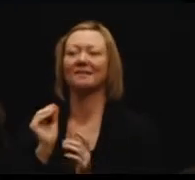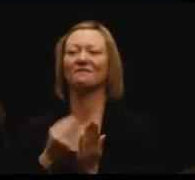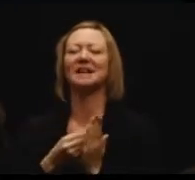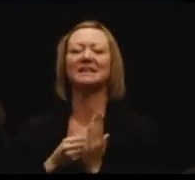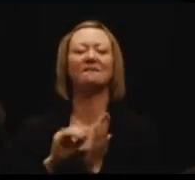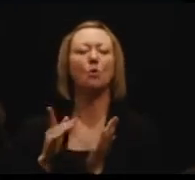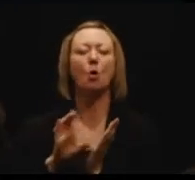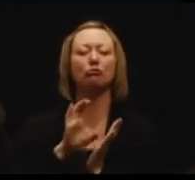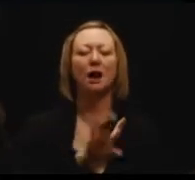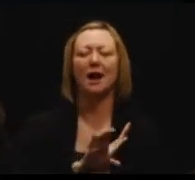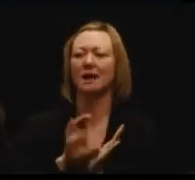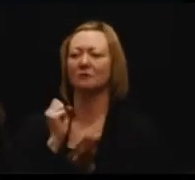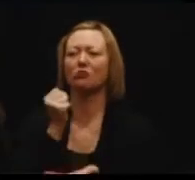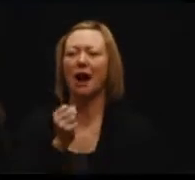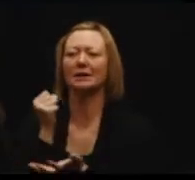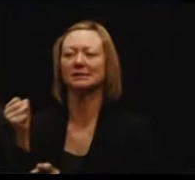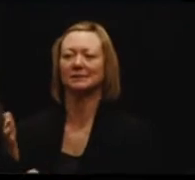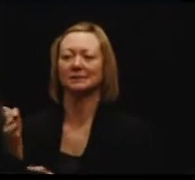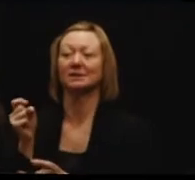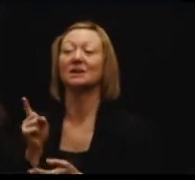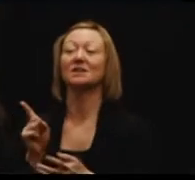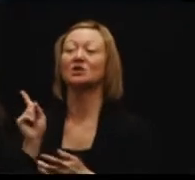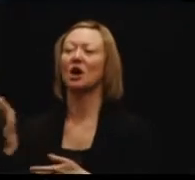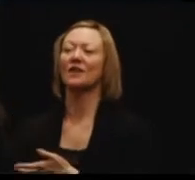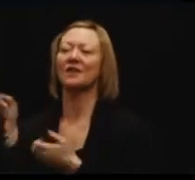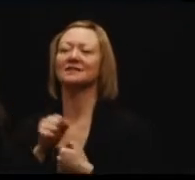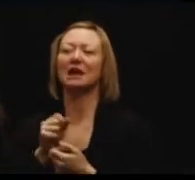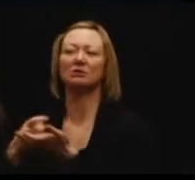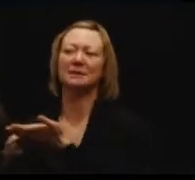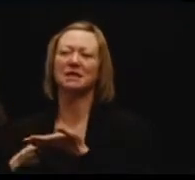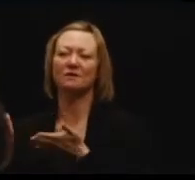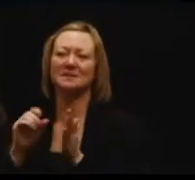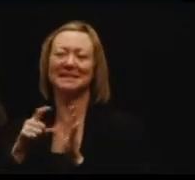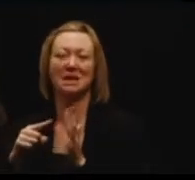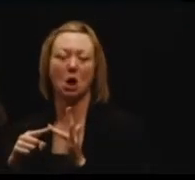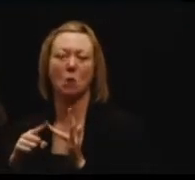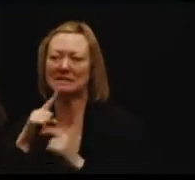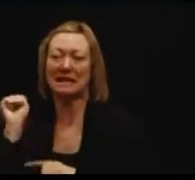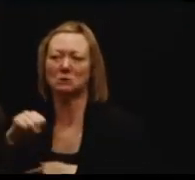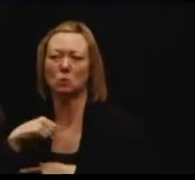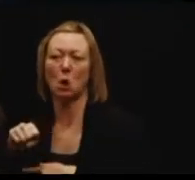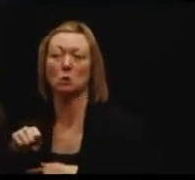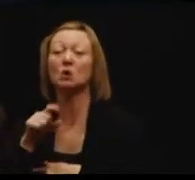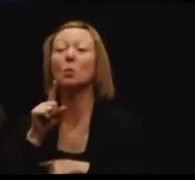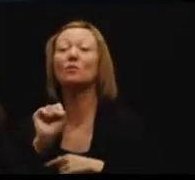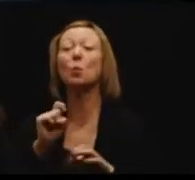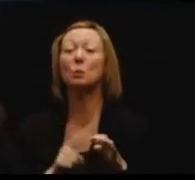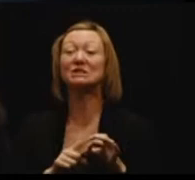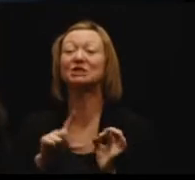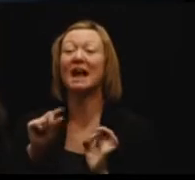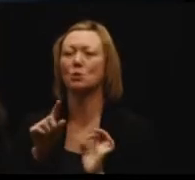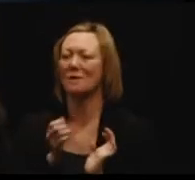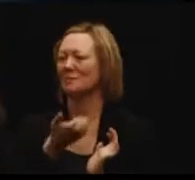MSI grants. So they take the recommendations of the CEO and say yes or no. So be very nice to William and your questions later on.